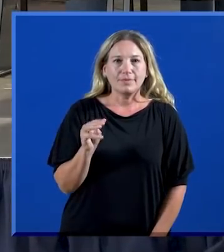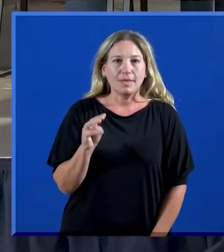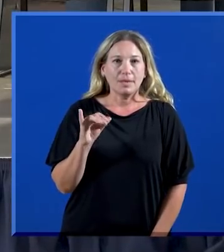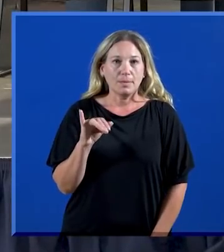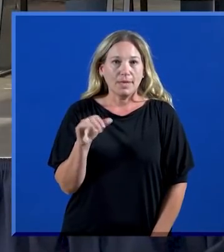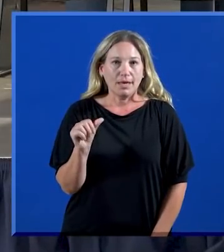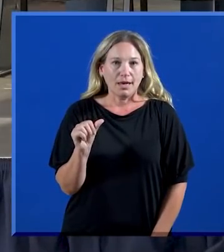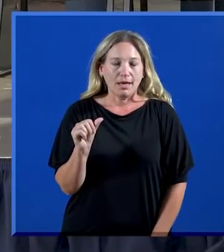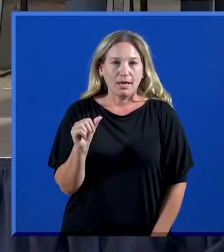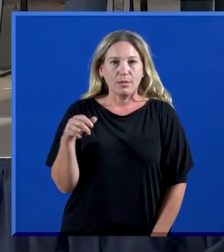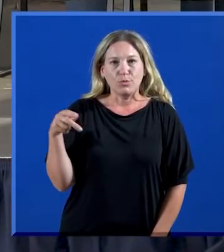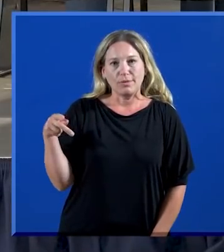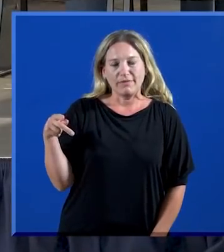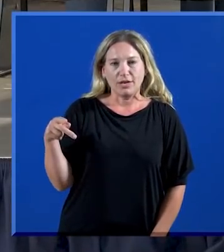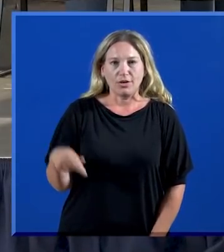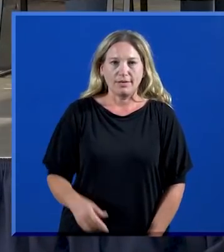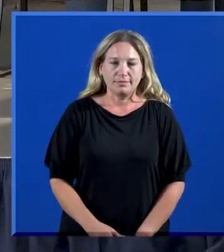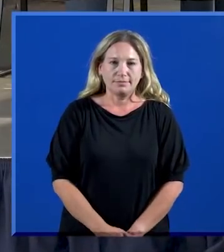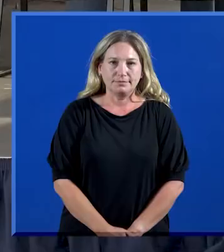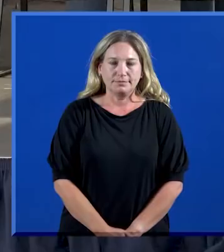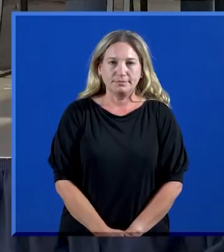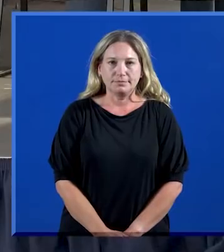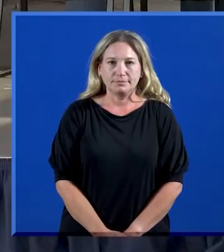Mia Primavera.